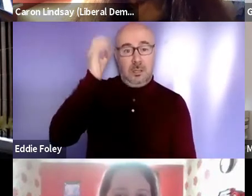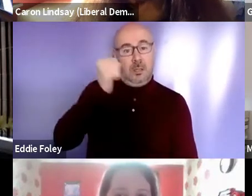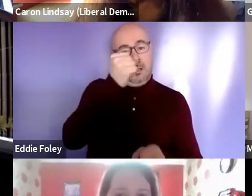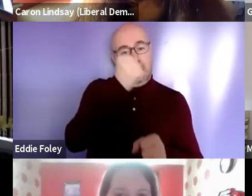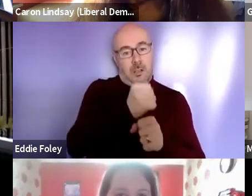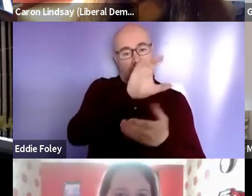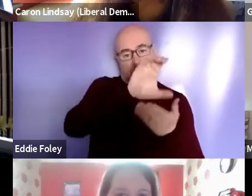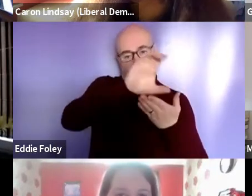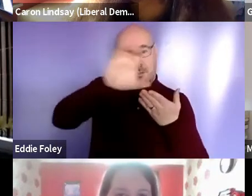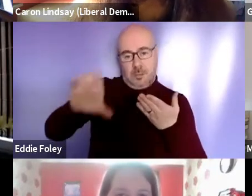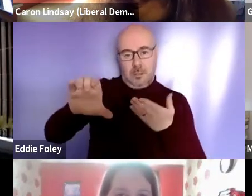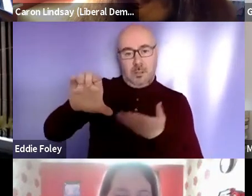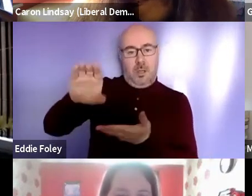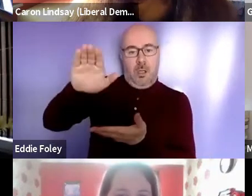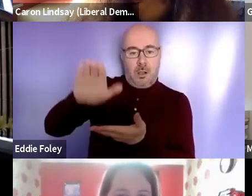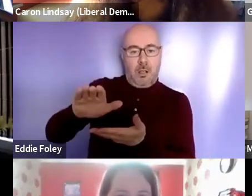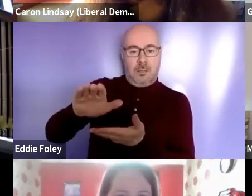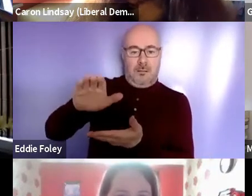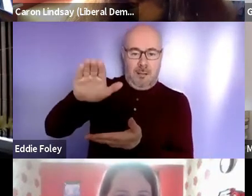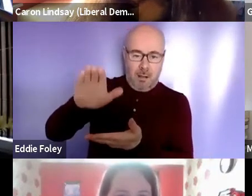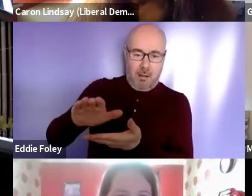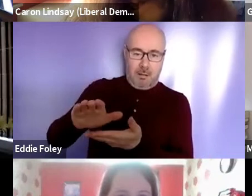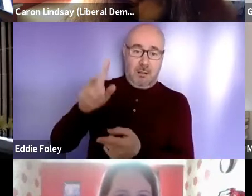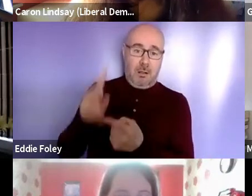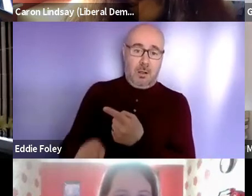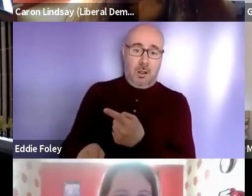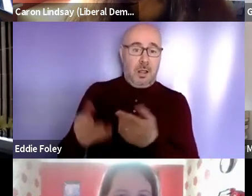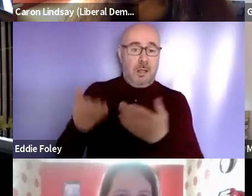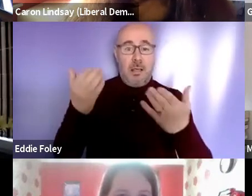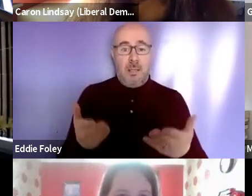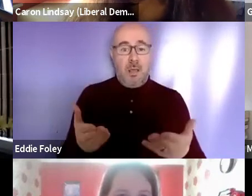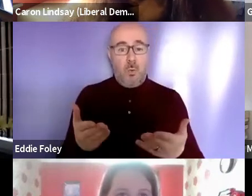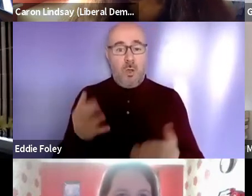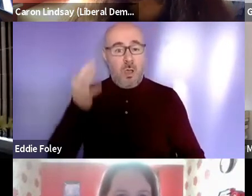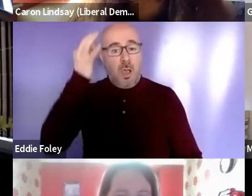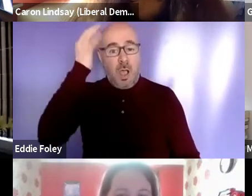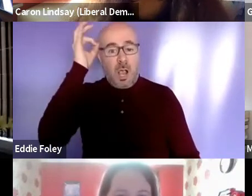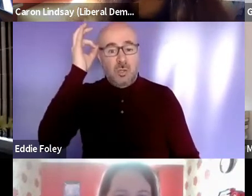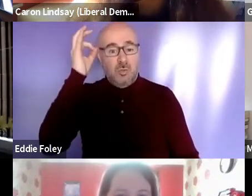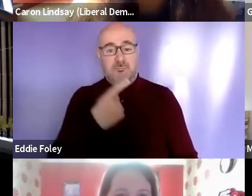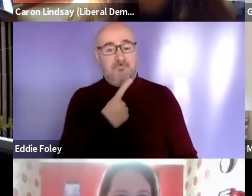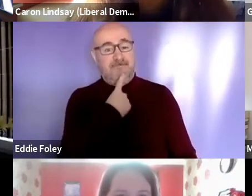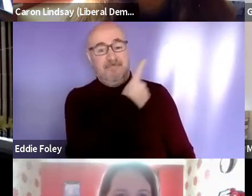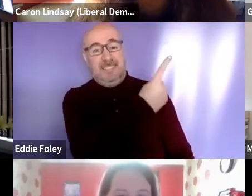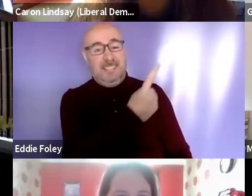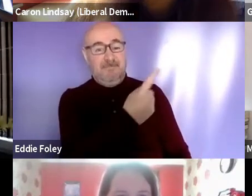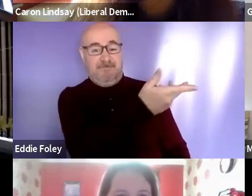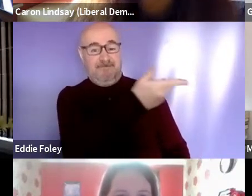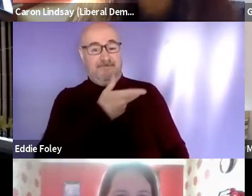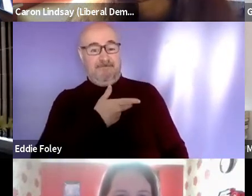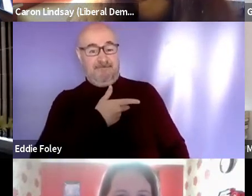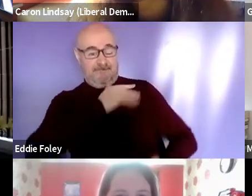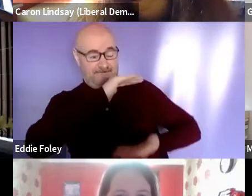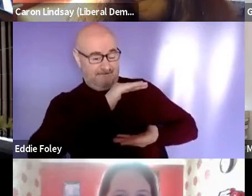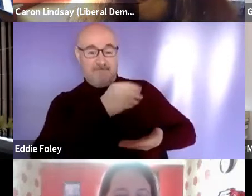pandemic, but for years before. Local government is struggling and it needs more funding. And that was one of our priorities, again, to get more money for local